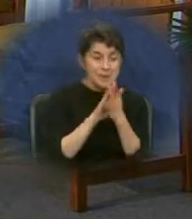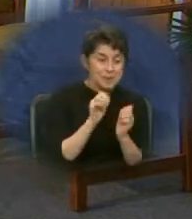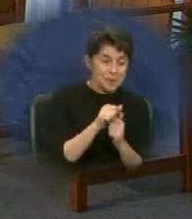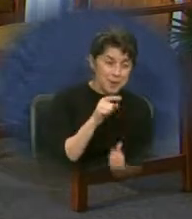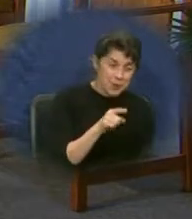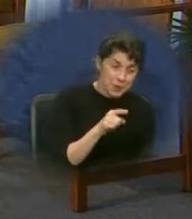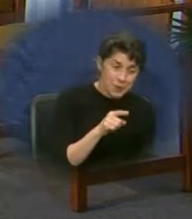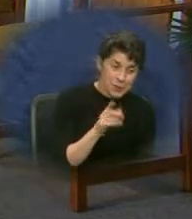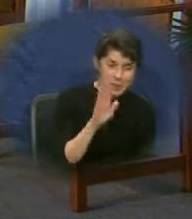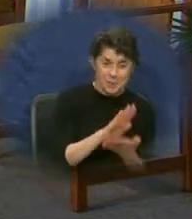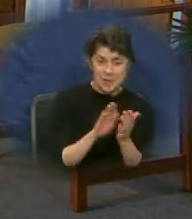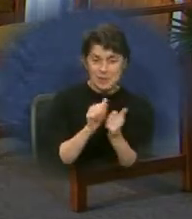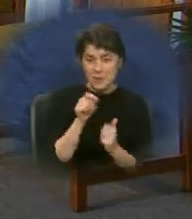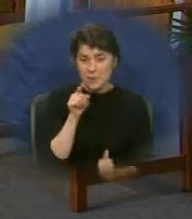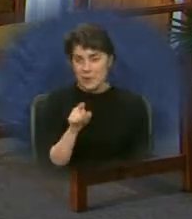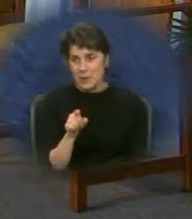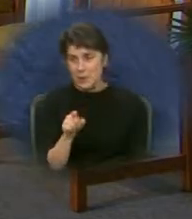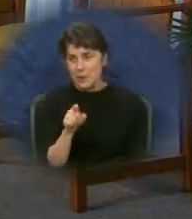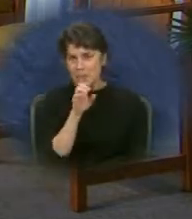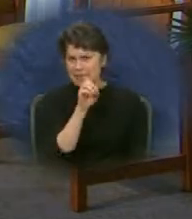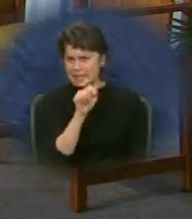Thank you.